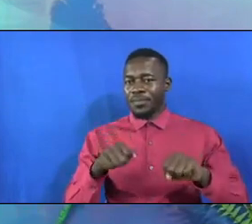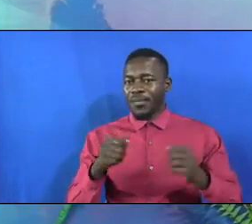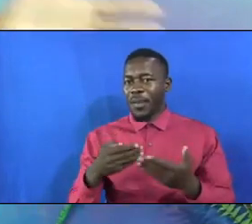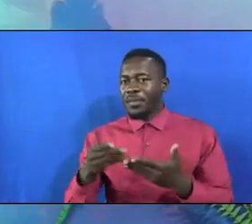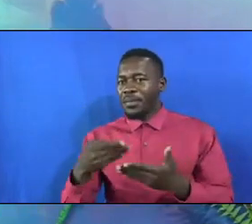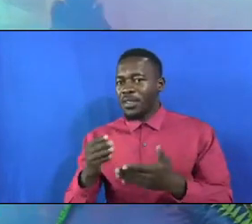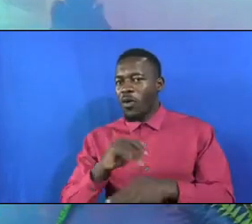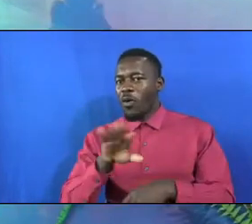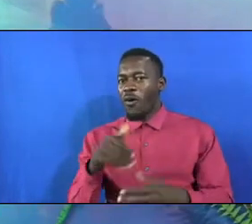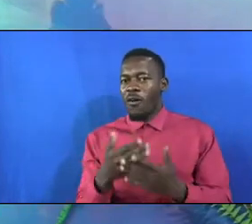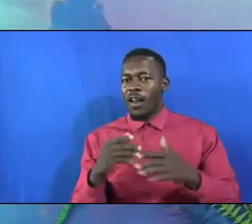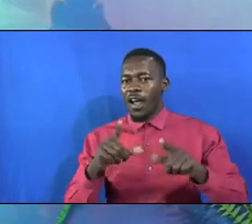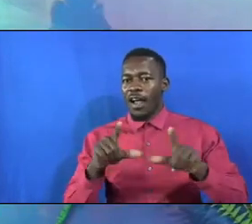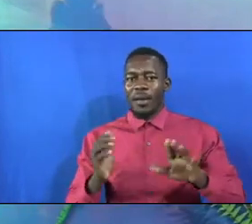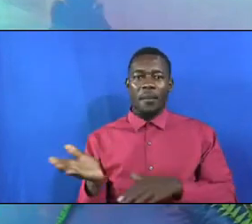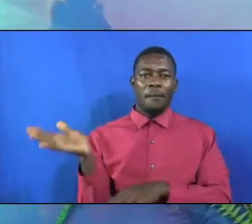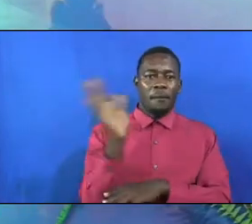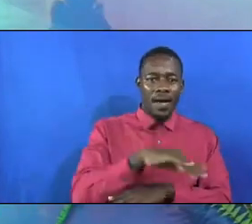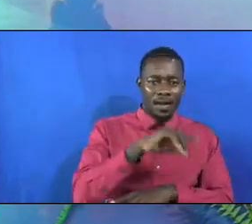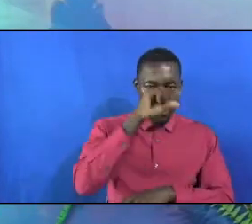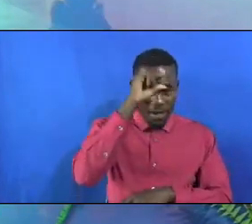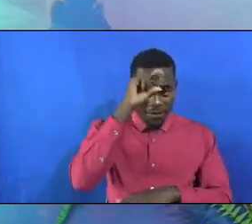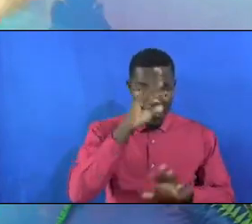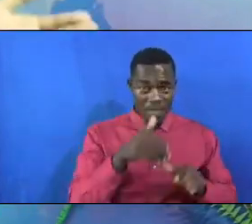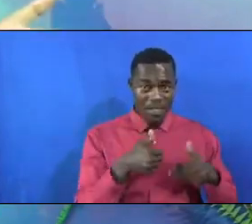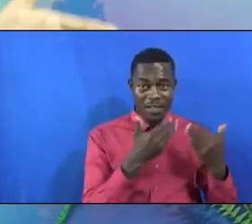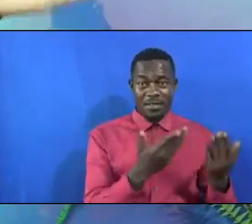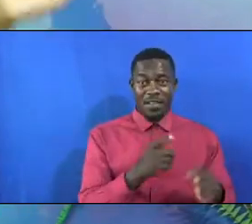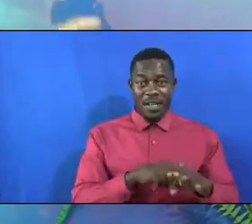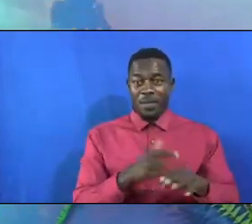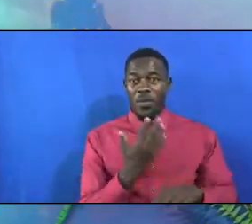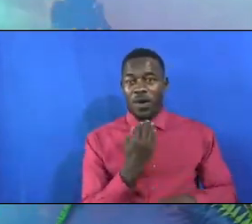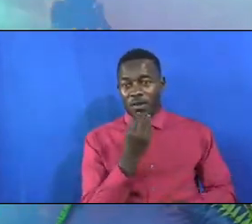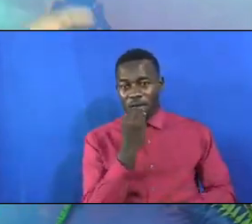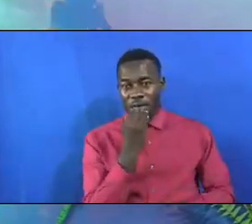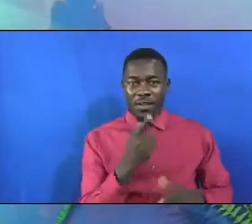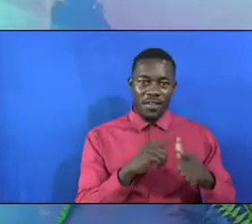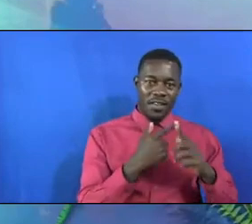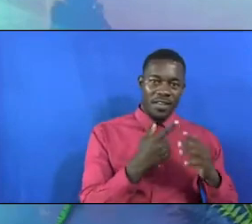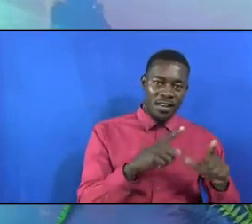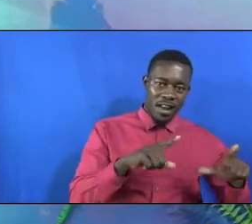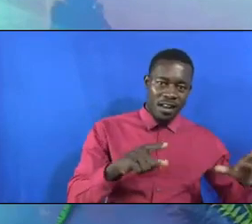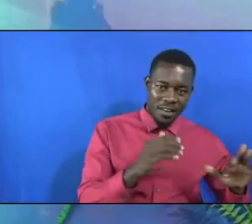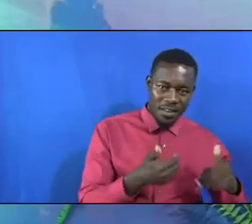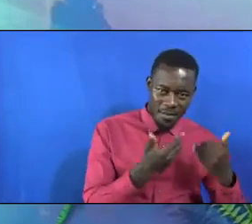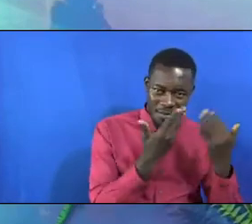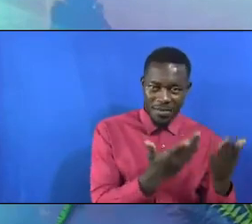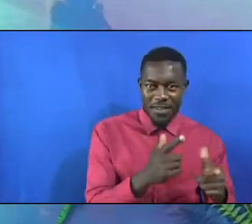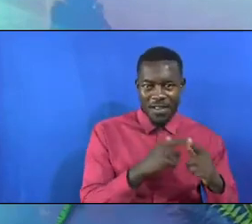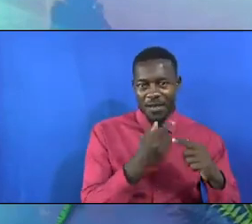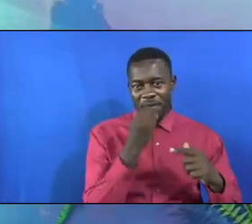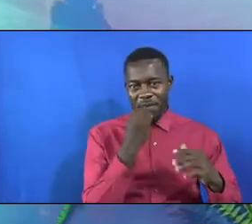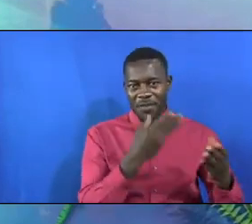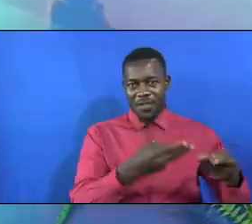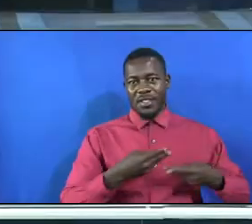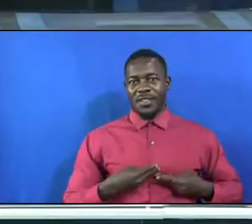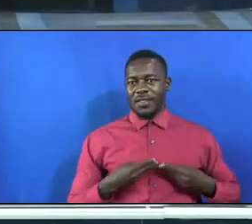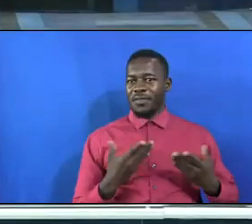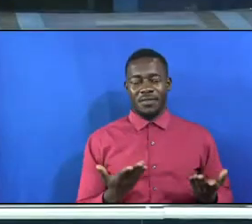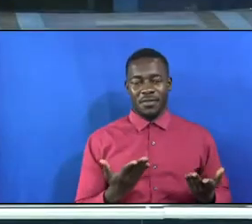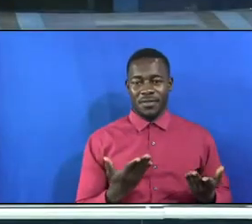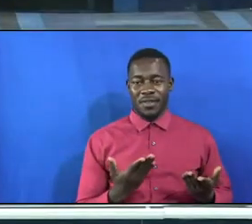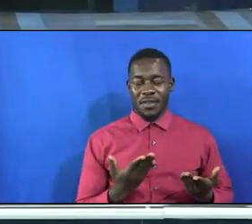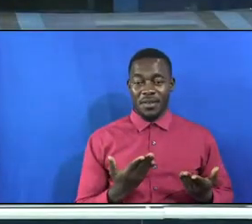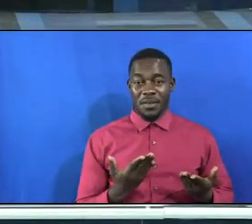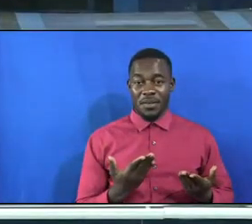give all our land back to the government. So if you want food, you give a portion of your land and then you get grains.